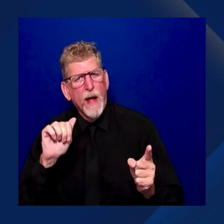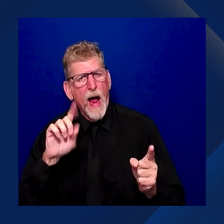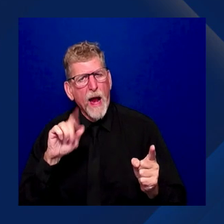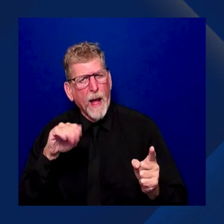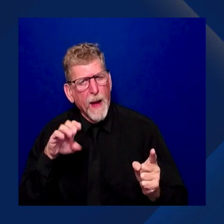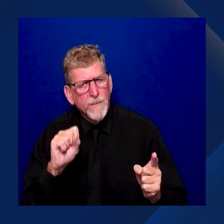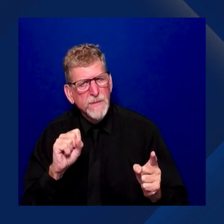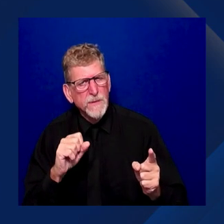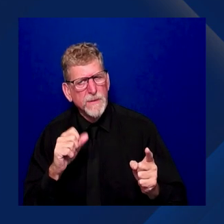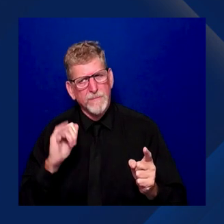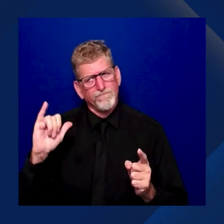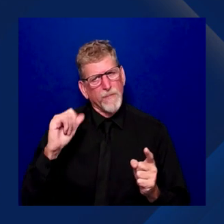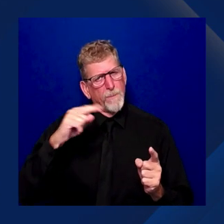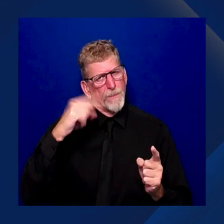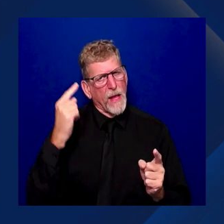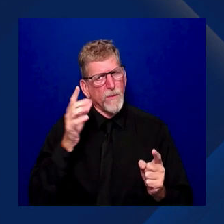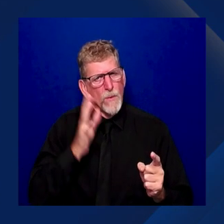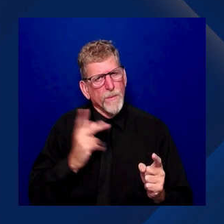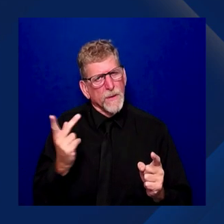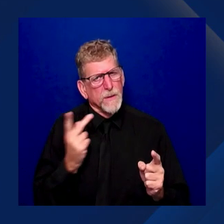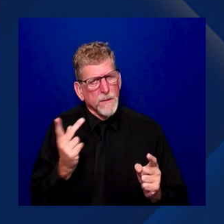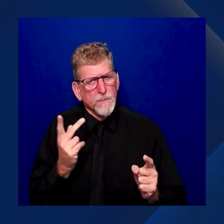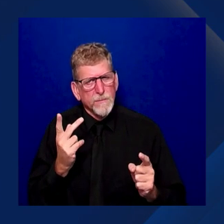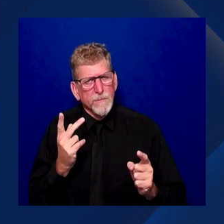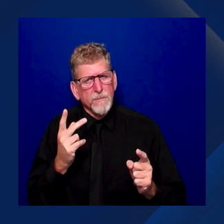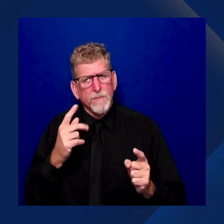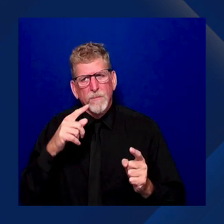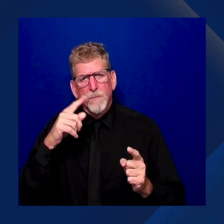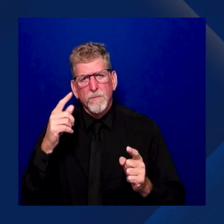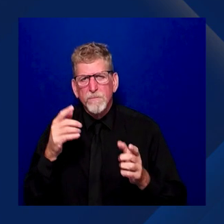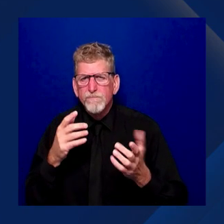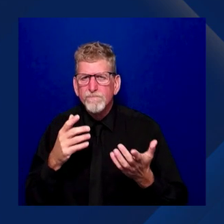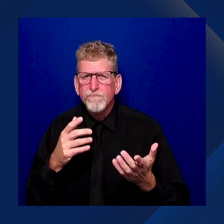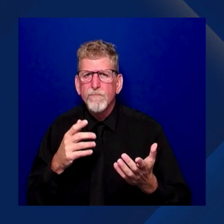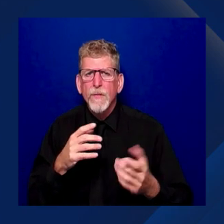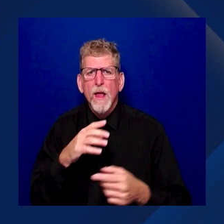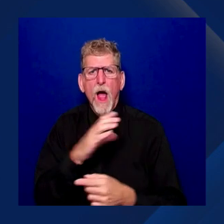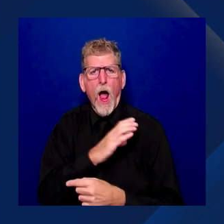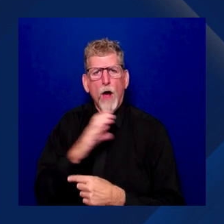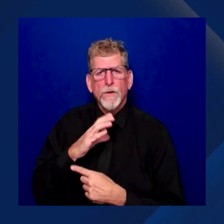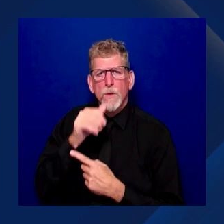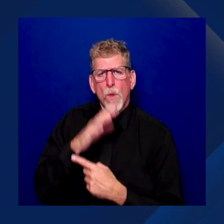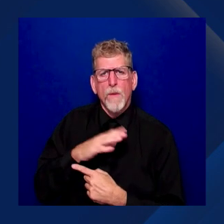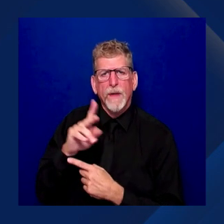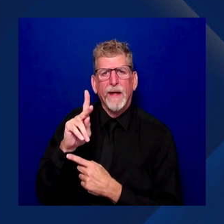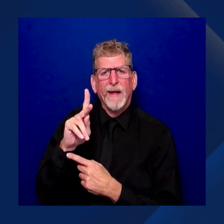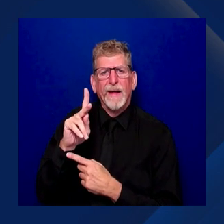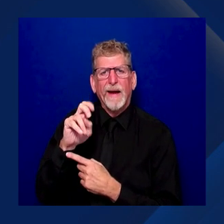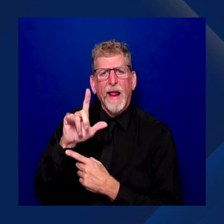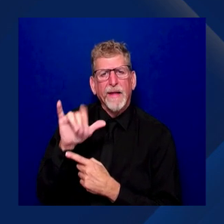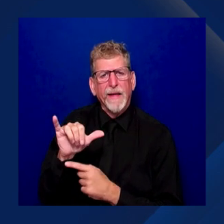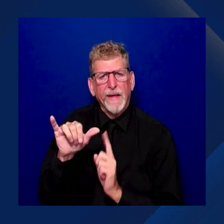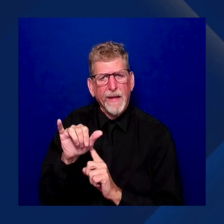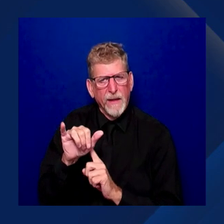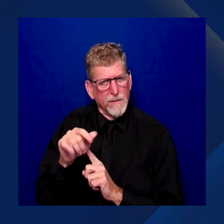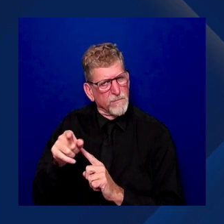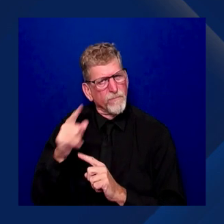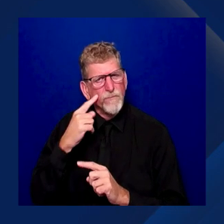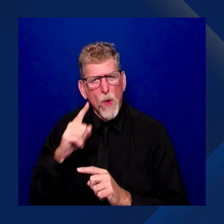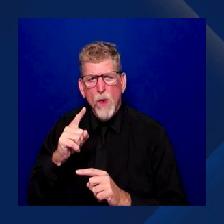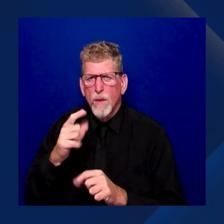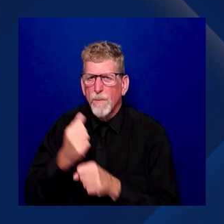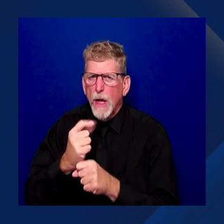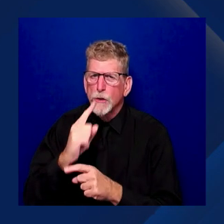these Medicaid postpartum expansion to make sure that this doesn't happen to other families in our country. And